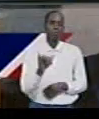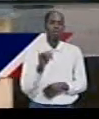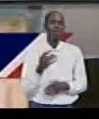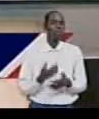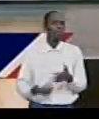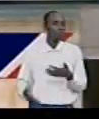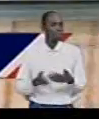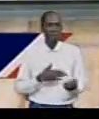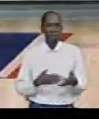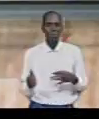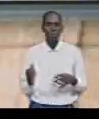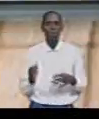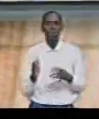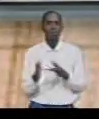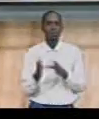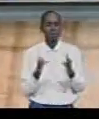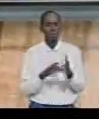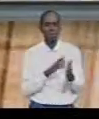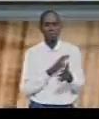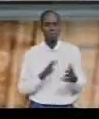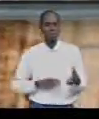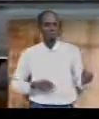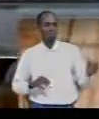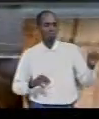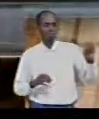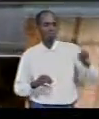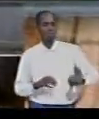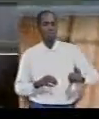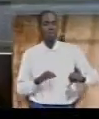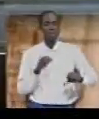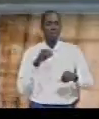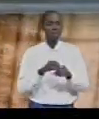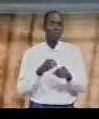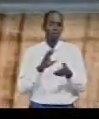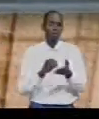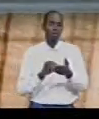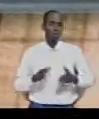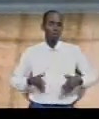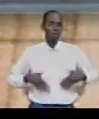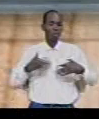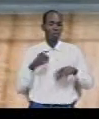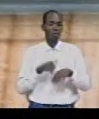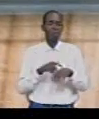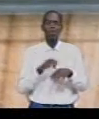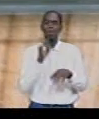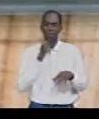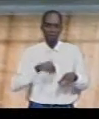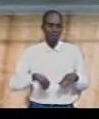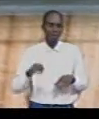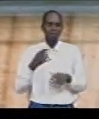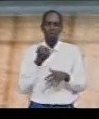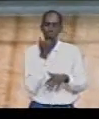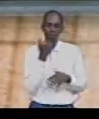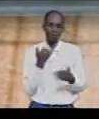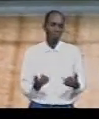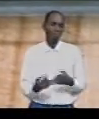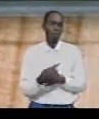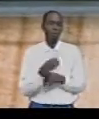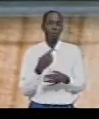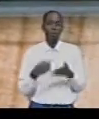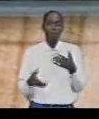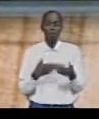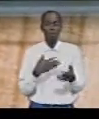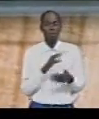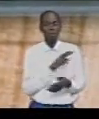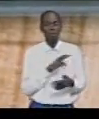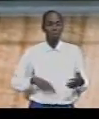Whatever Jesus condemned in his lifetime, he still condemns today. Whatever Jesus upheld in